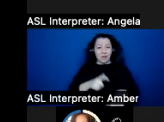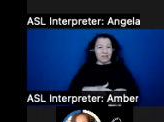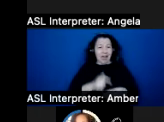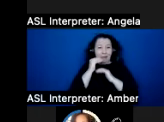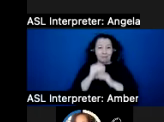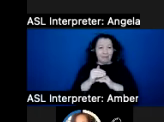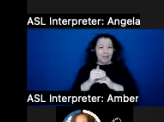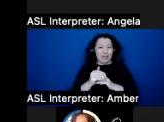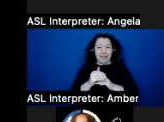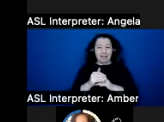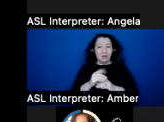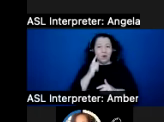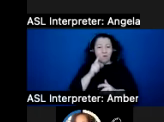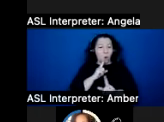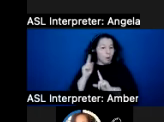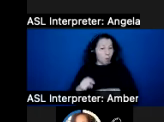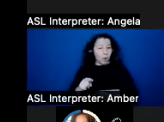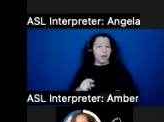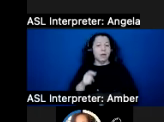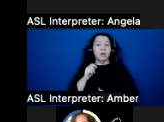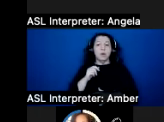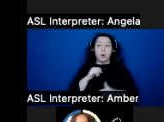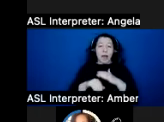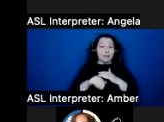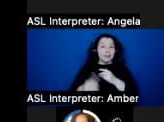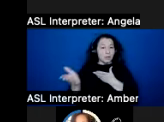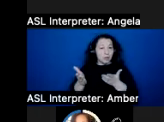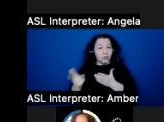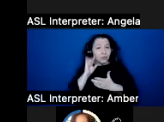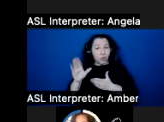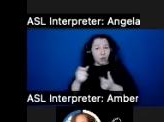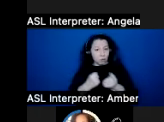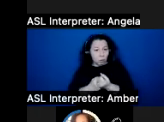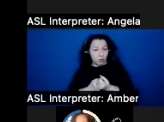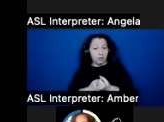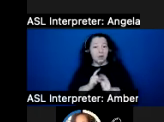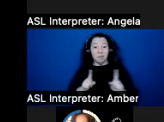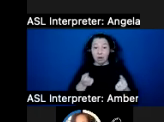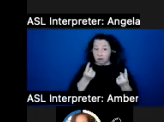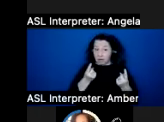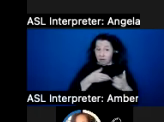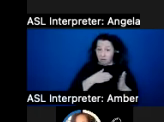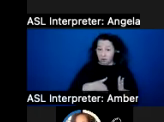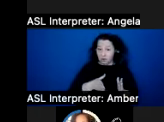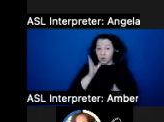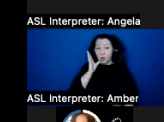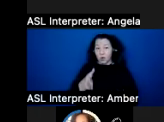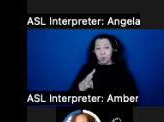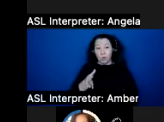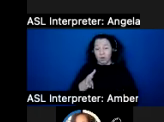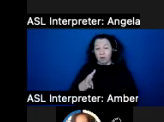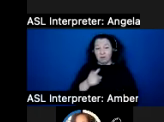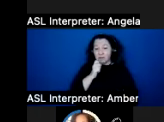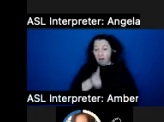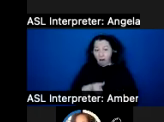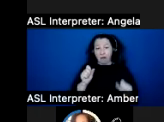on reporting or accessing services, but a prosecutor will simply be unable